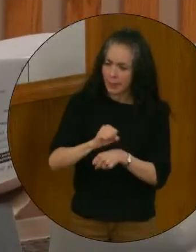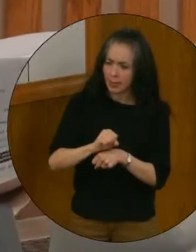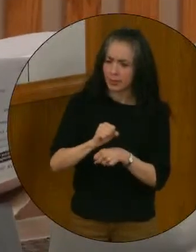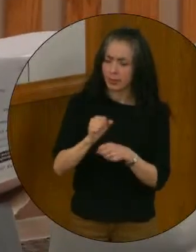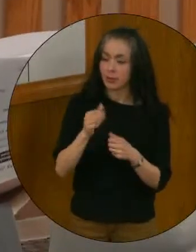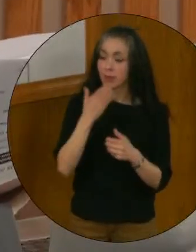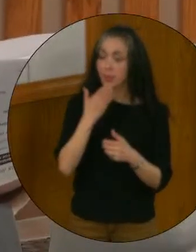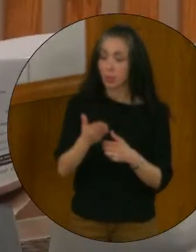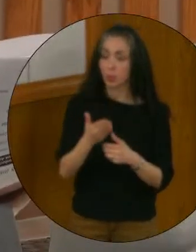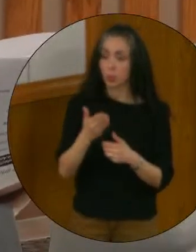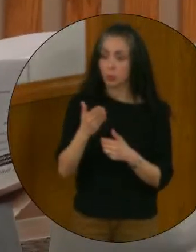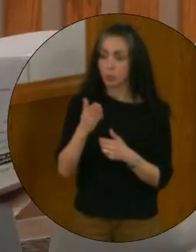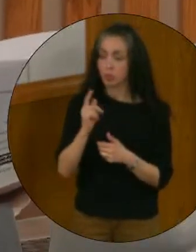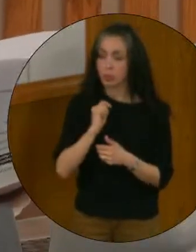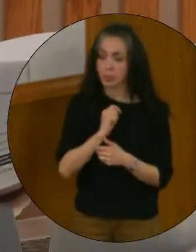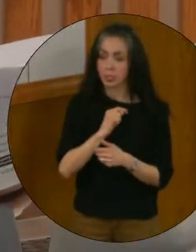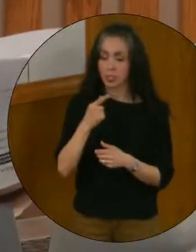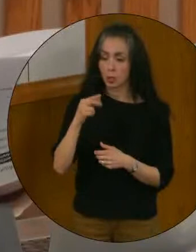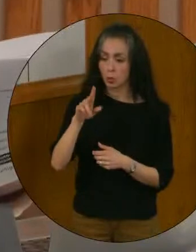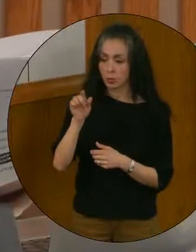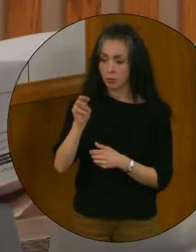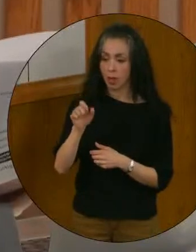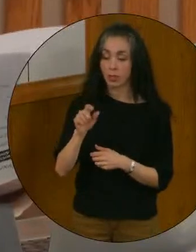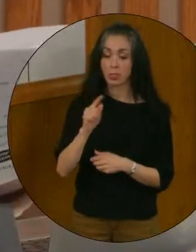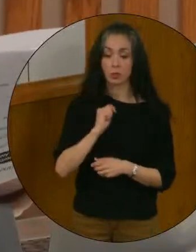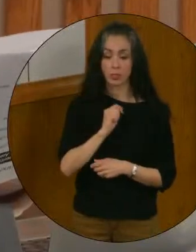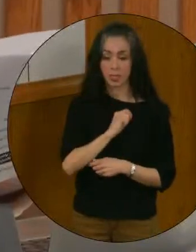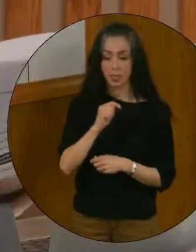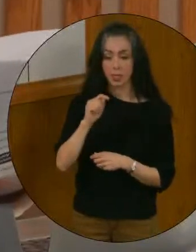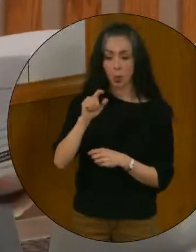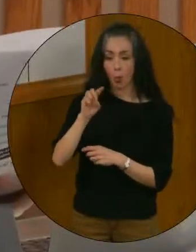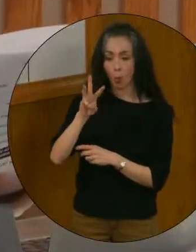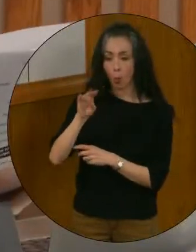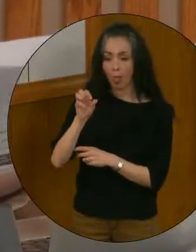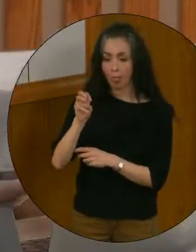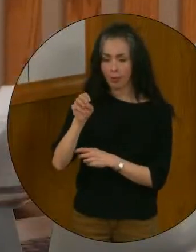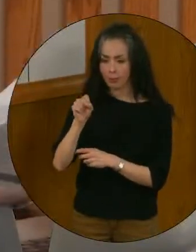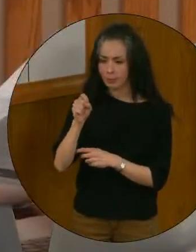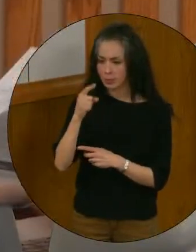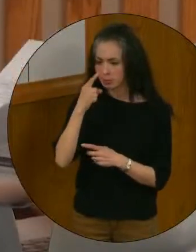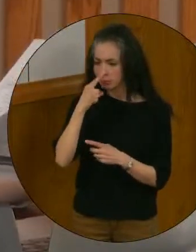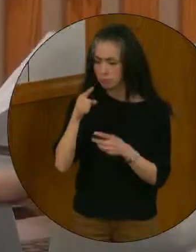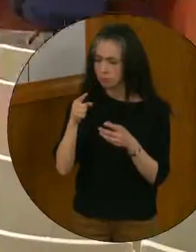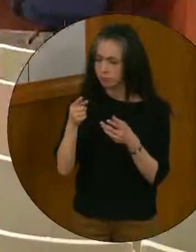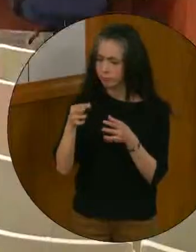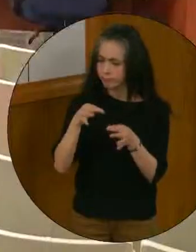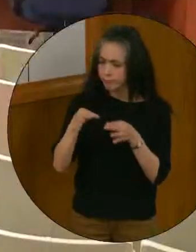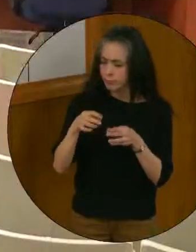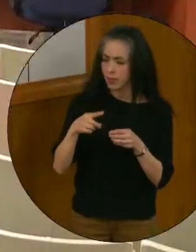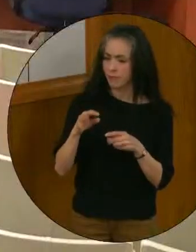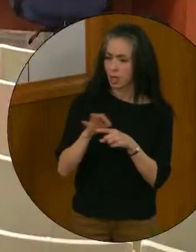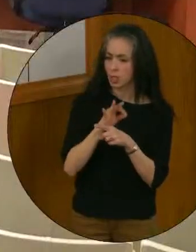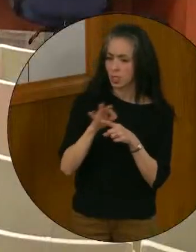Trustee Williams, could you share insight on the function of the oversight panel for school facilities?